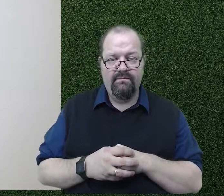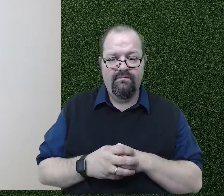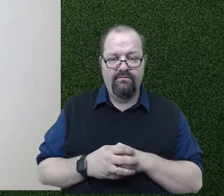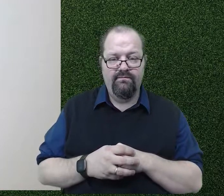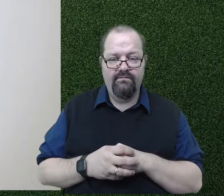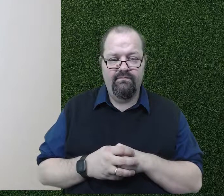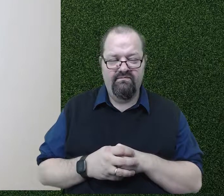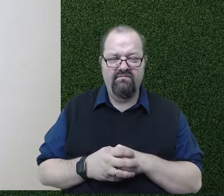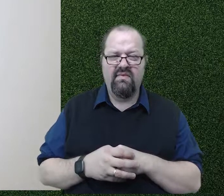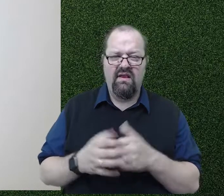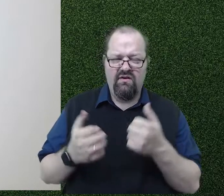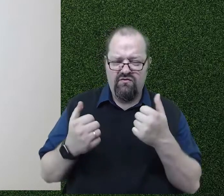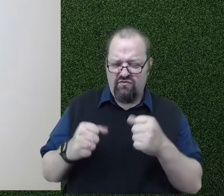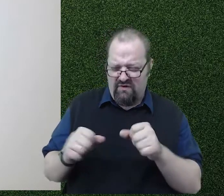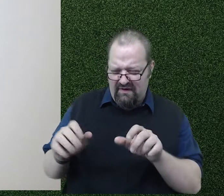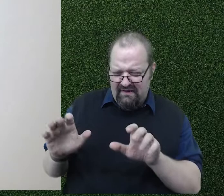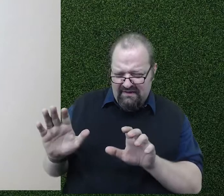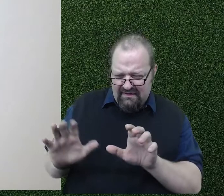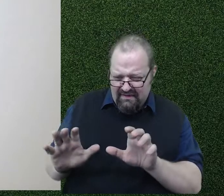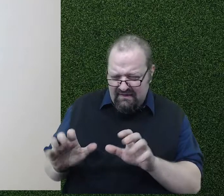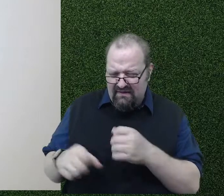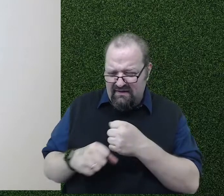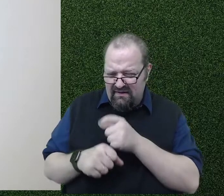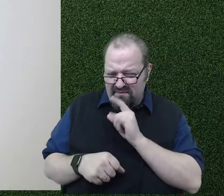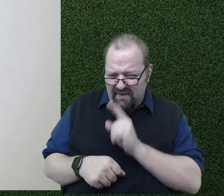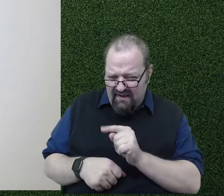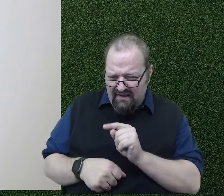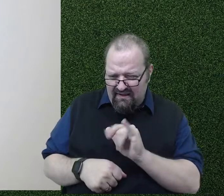I'm going to try to make this as